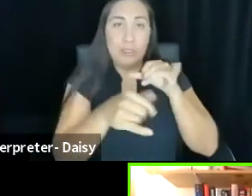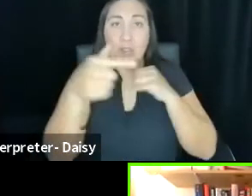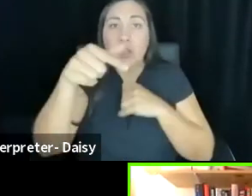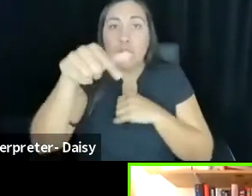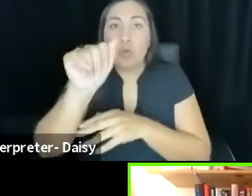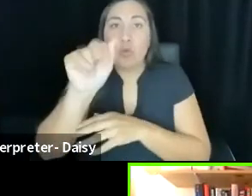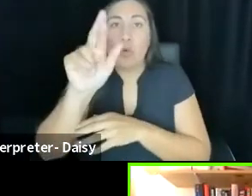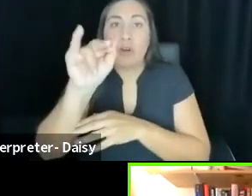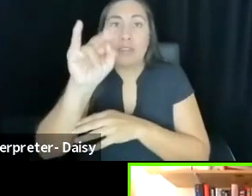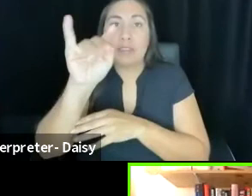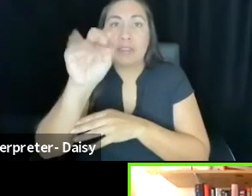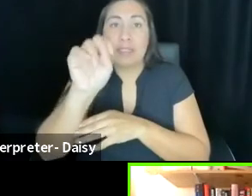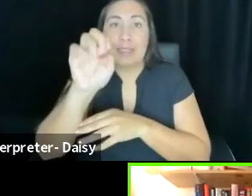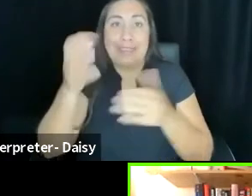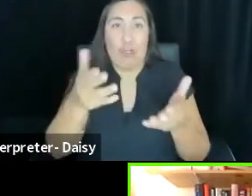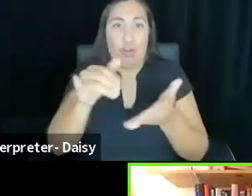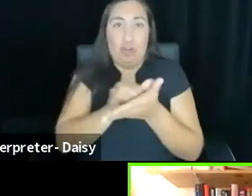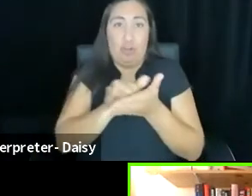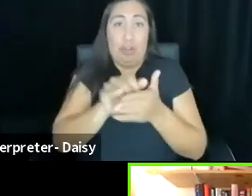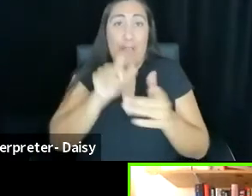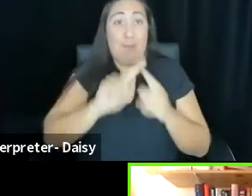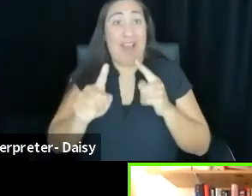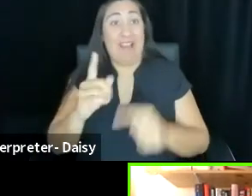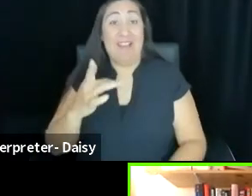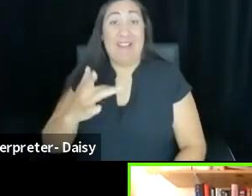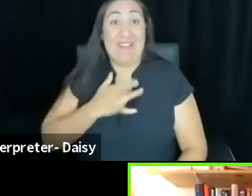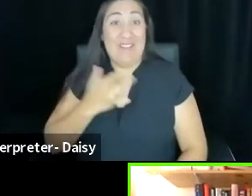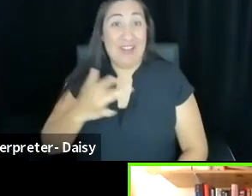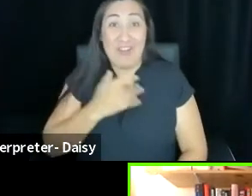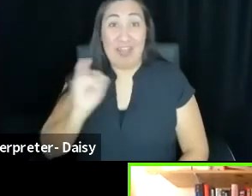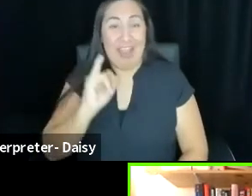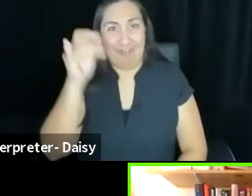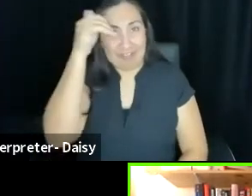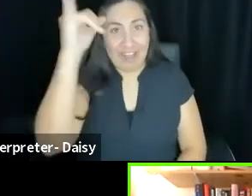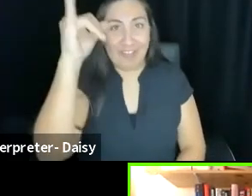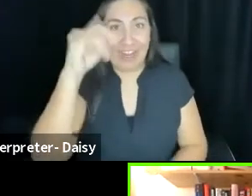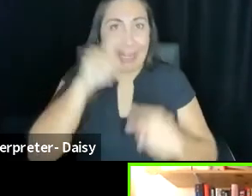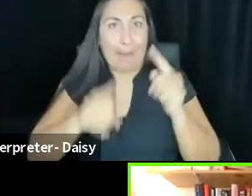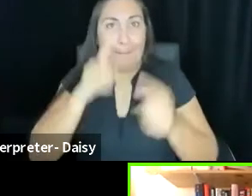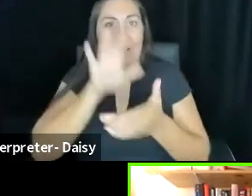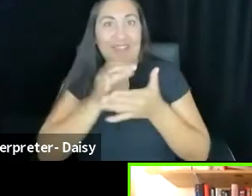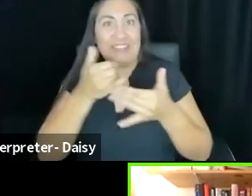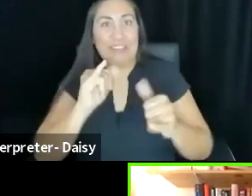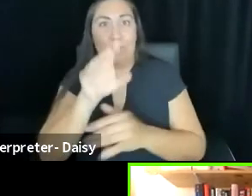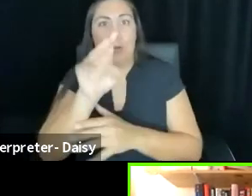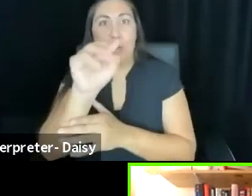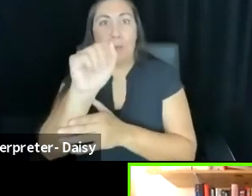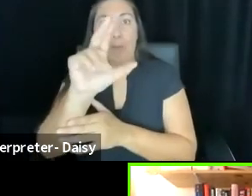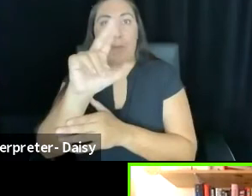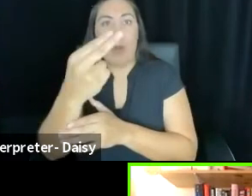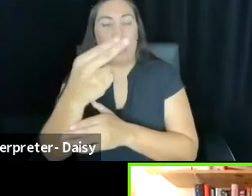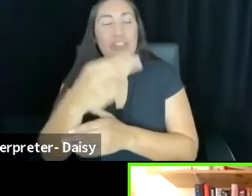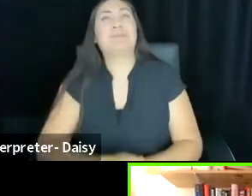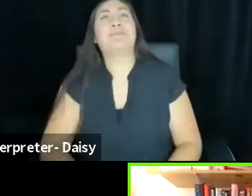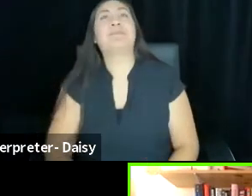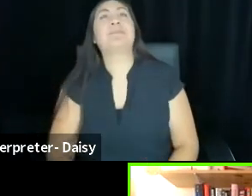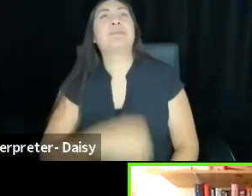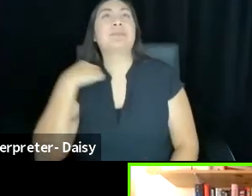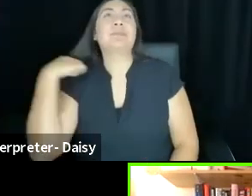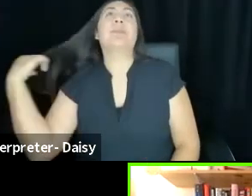felt like a decade. Can you even believe it's still March? And we've all have to shift, we've had to shift our